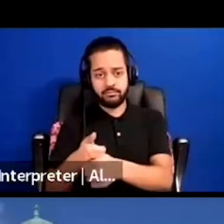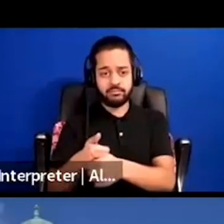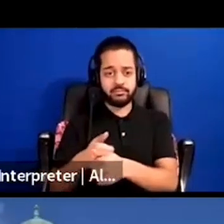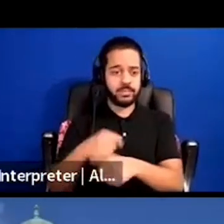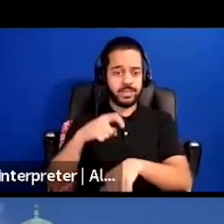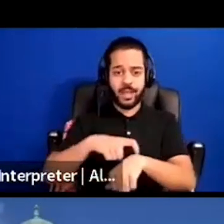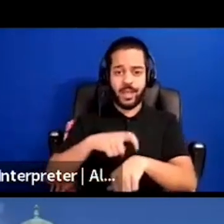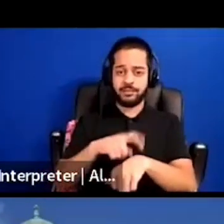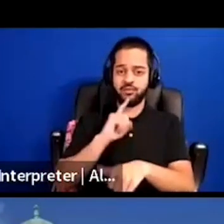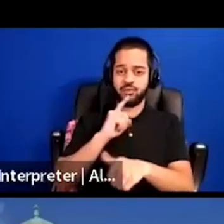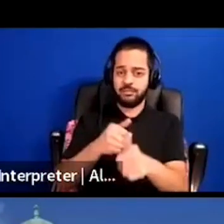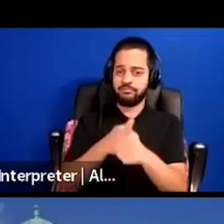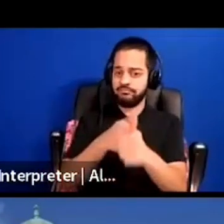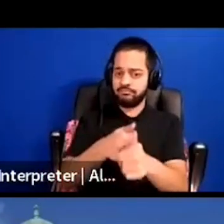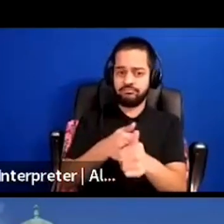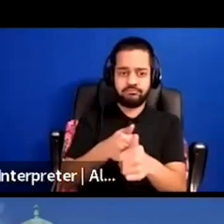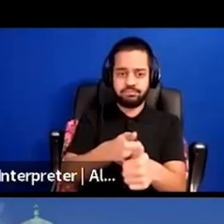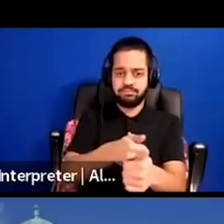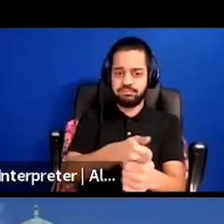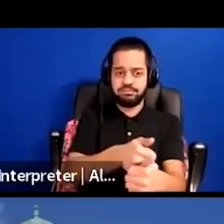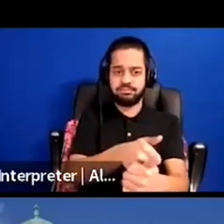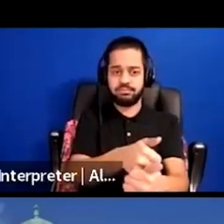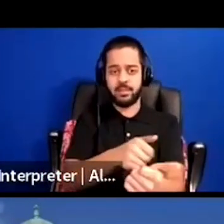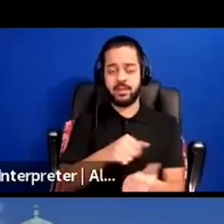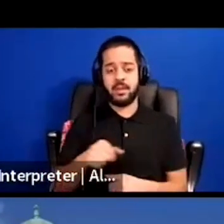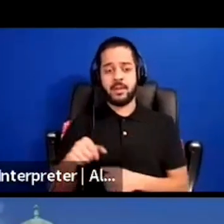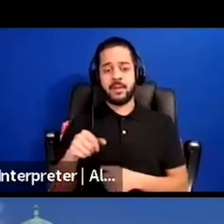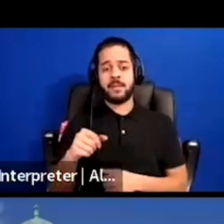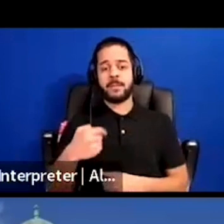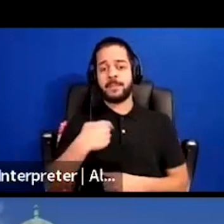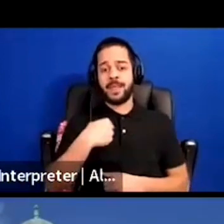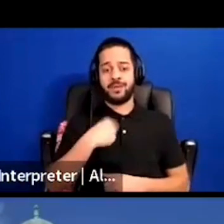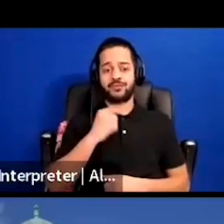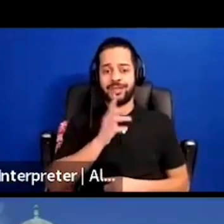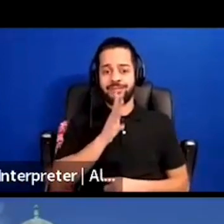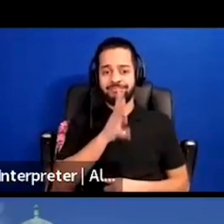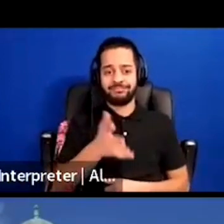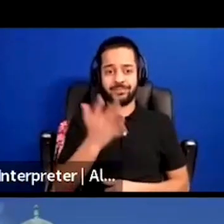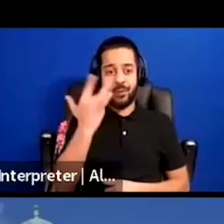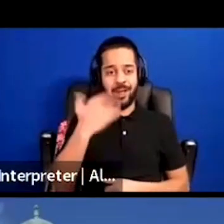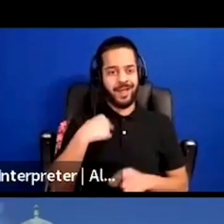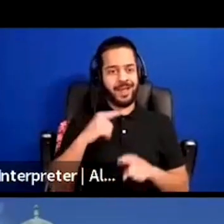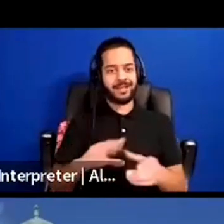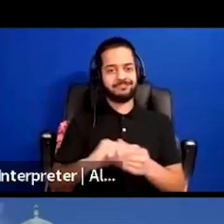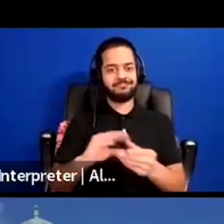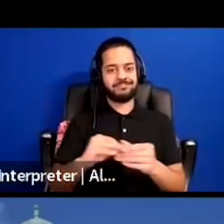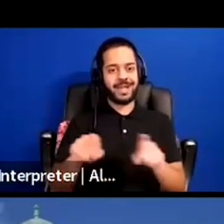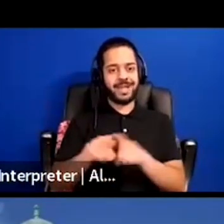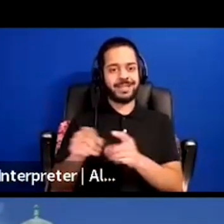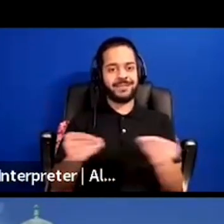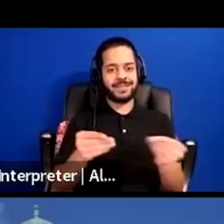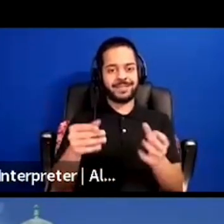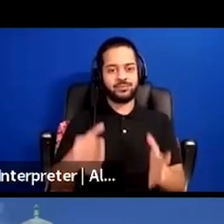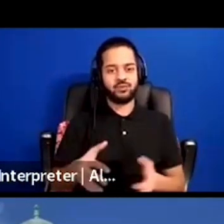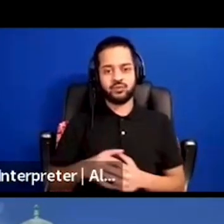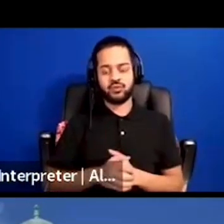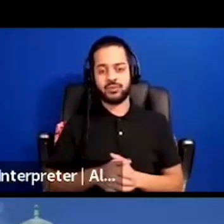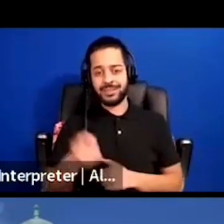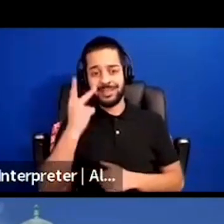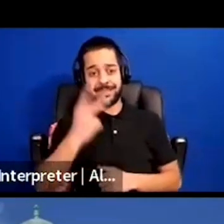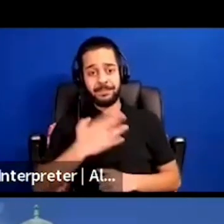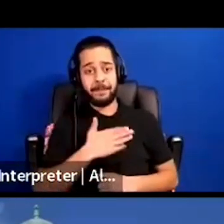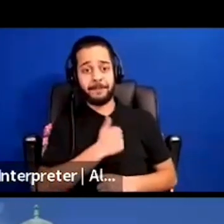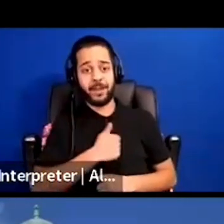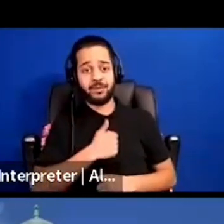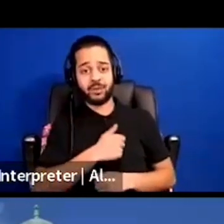is really on it. And Did you see I my hate this because I can't chime in as the did you see my facilitator. So did you see my apology for